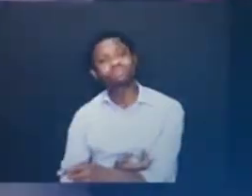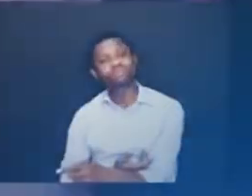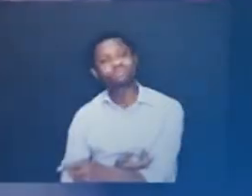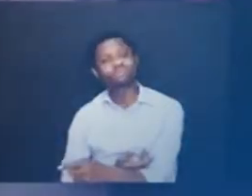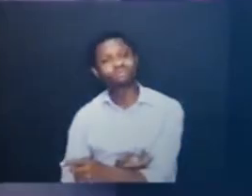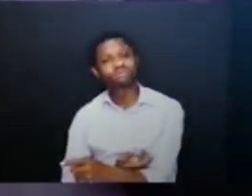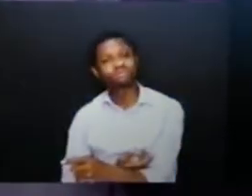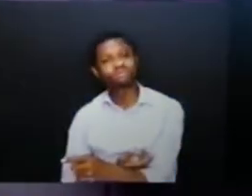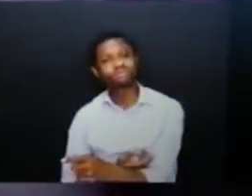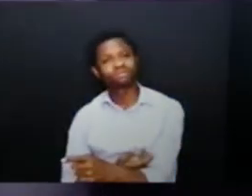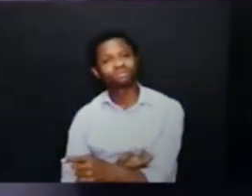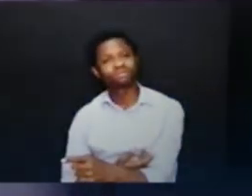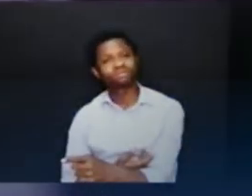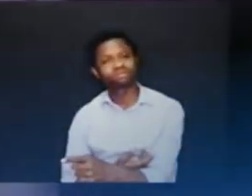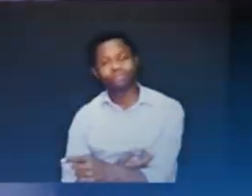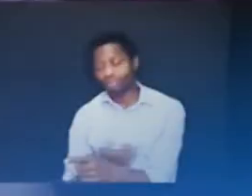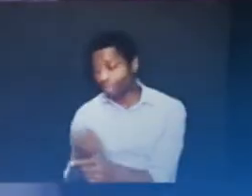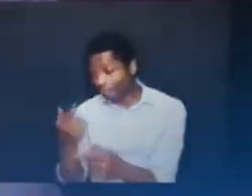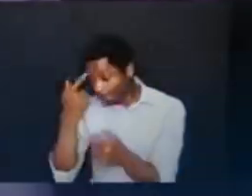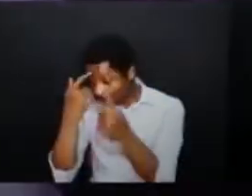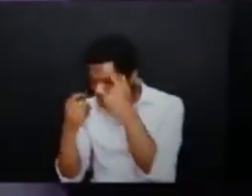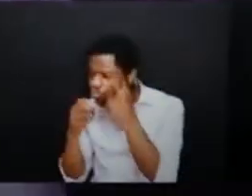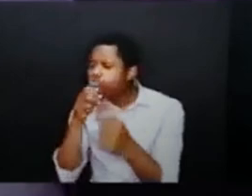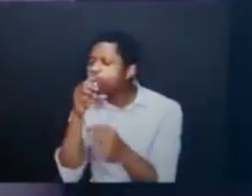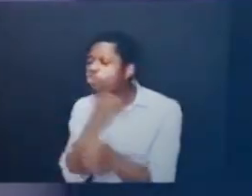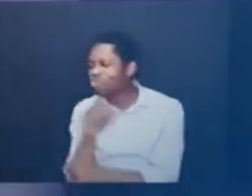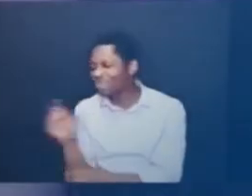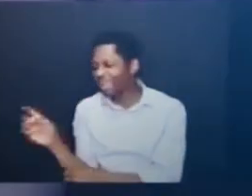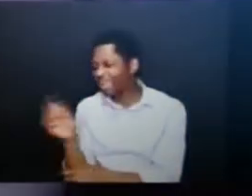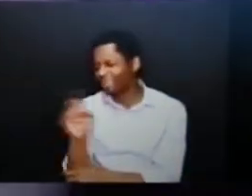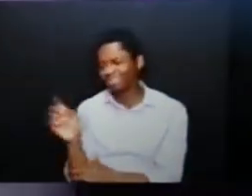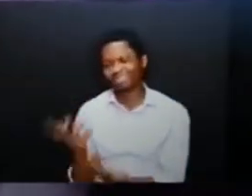says, because he was 100 years. And